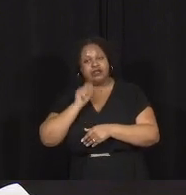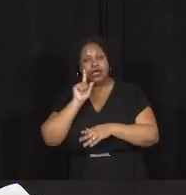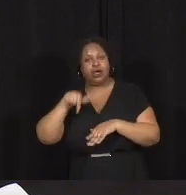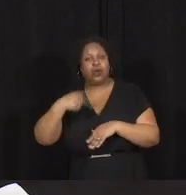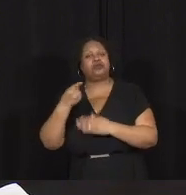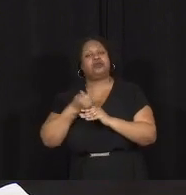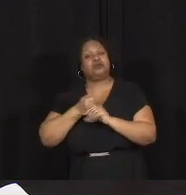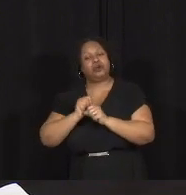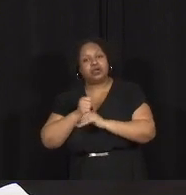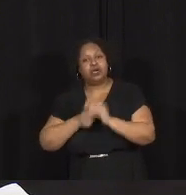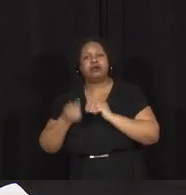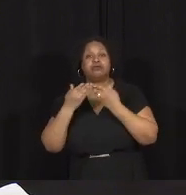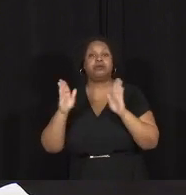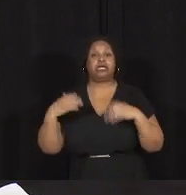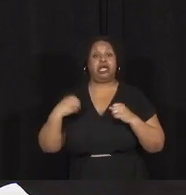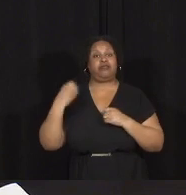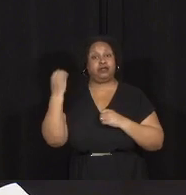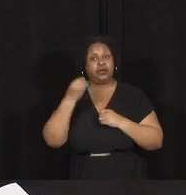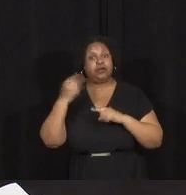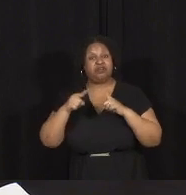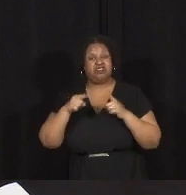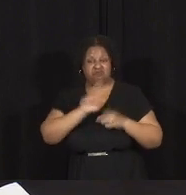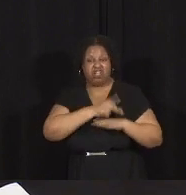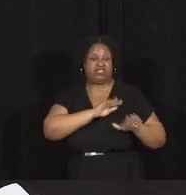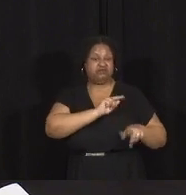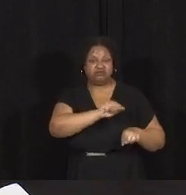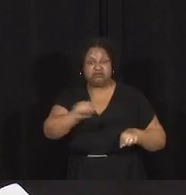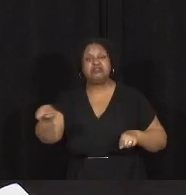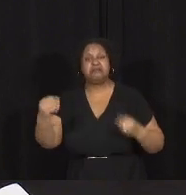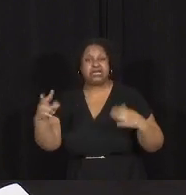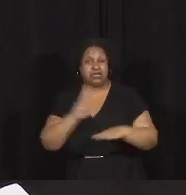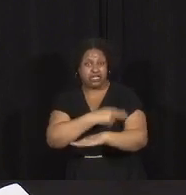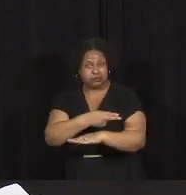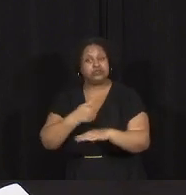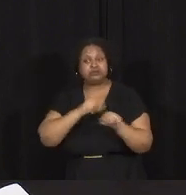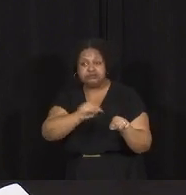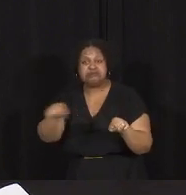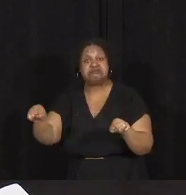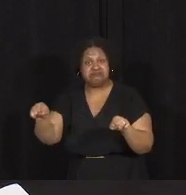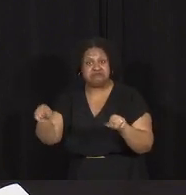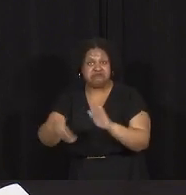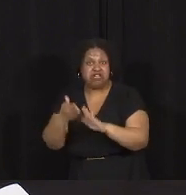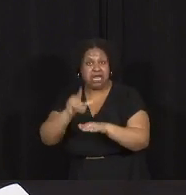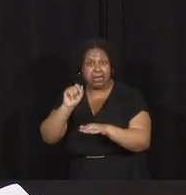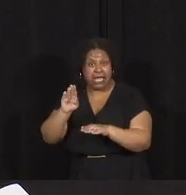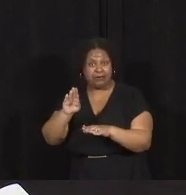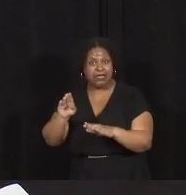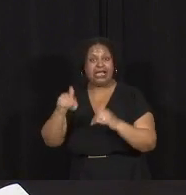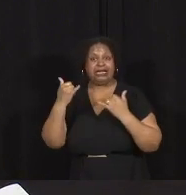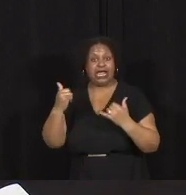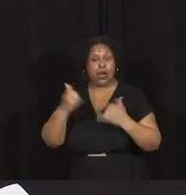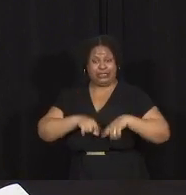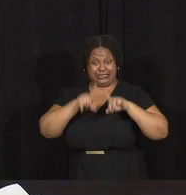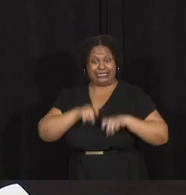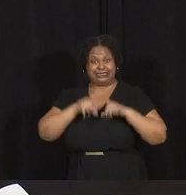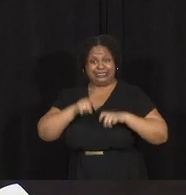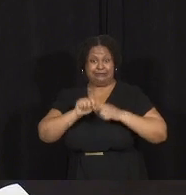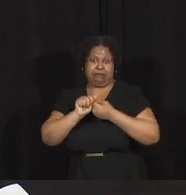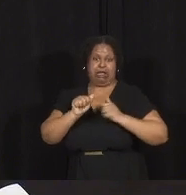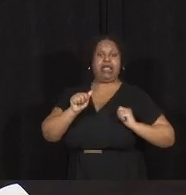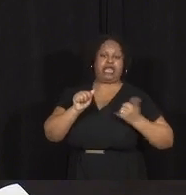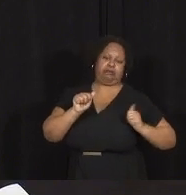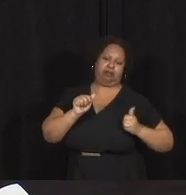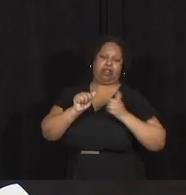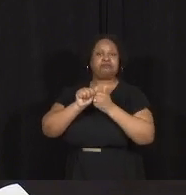hospitals. We have now eliminated the backlog of tests. That is